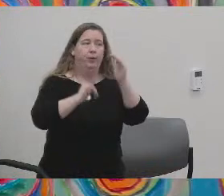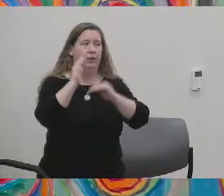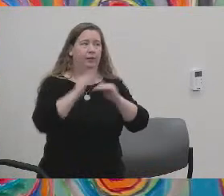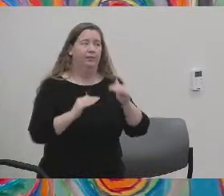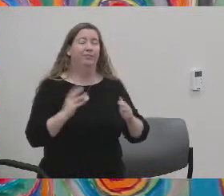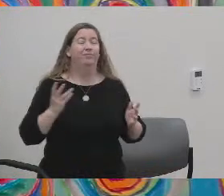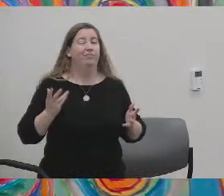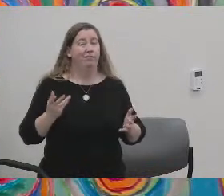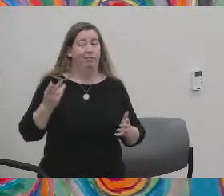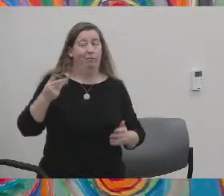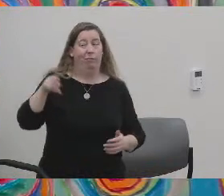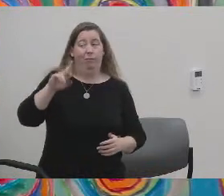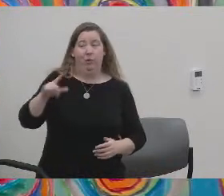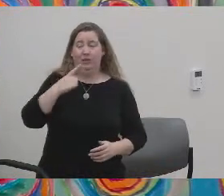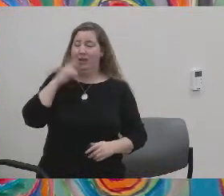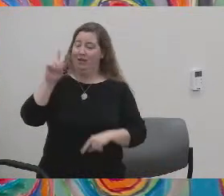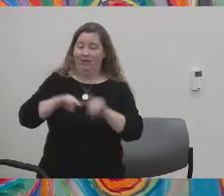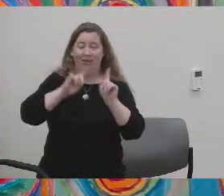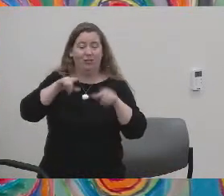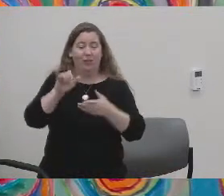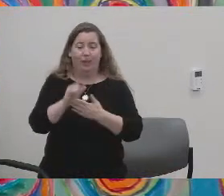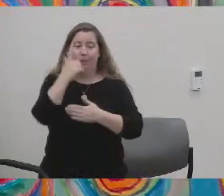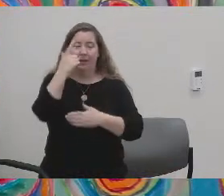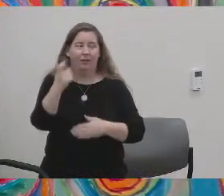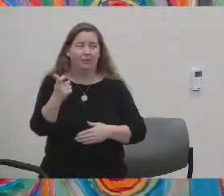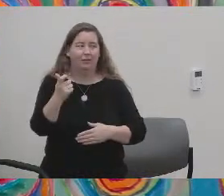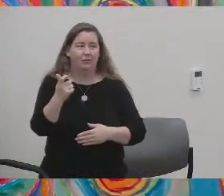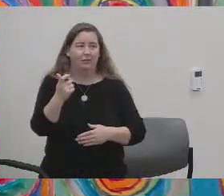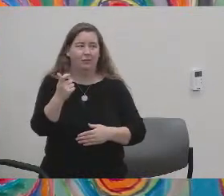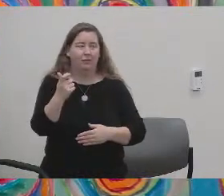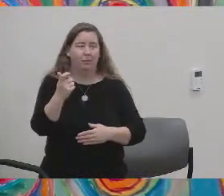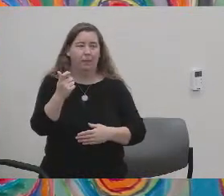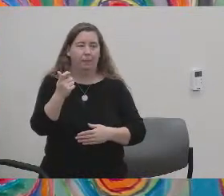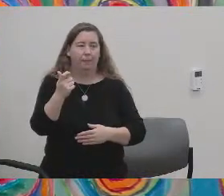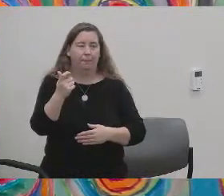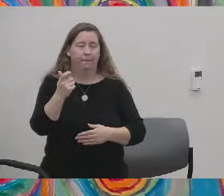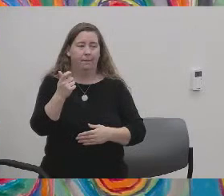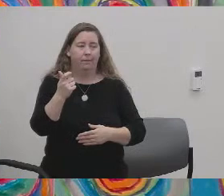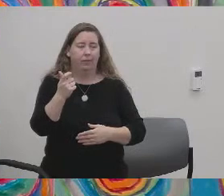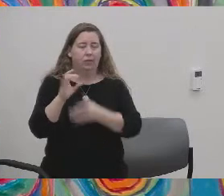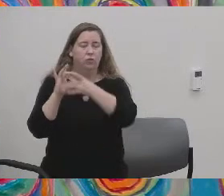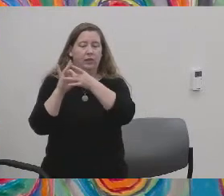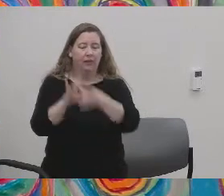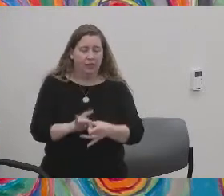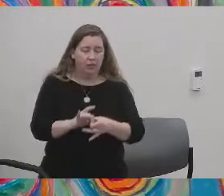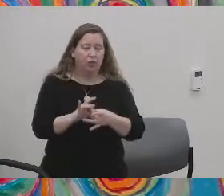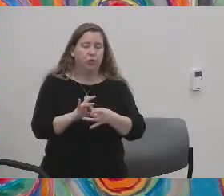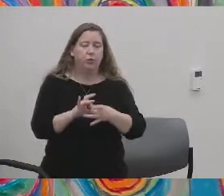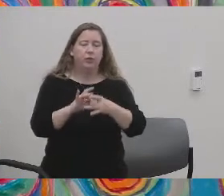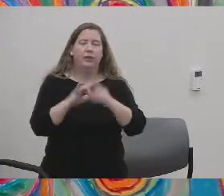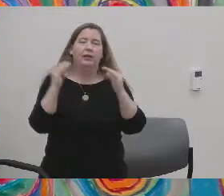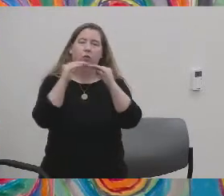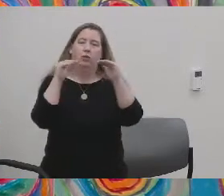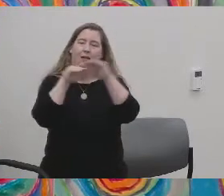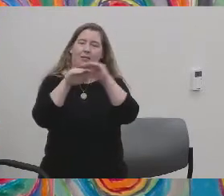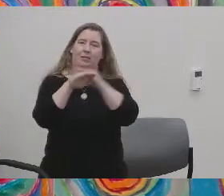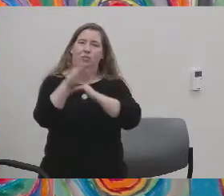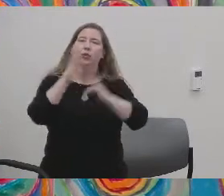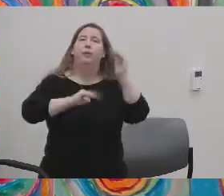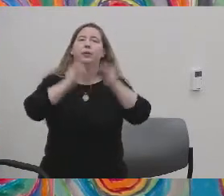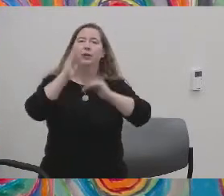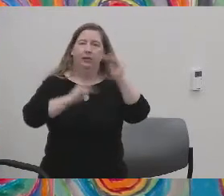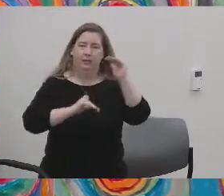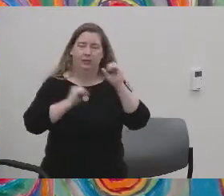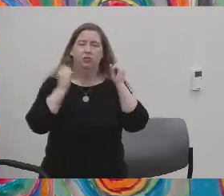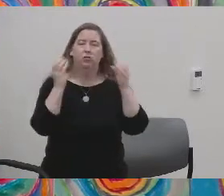answer that question, because it does have to do with just the equal access to the buildings. So